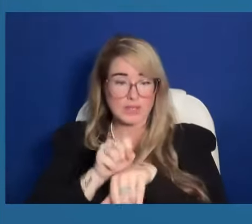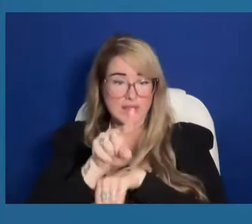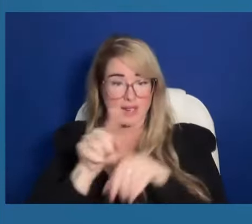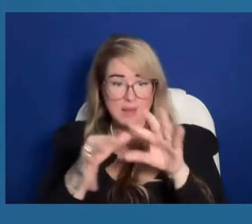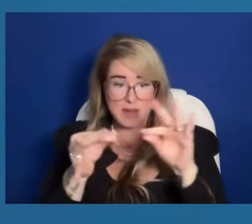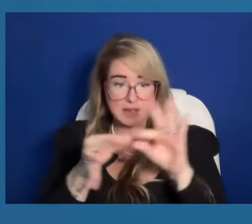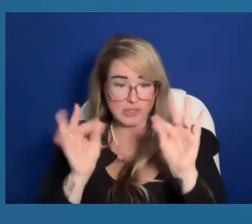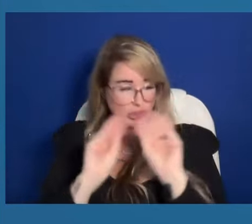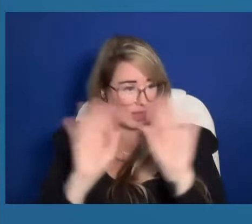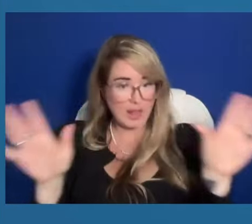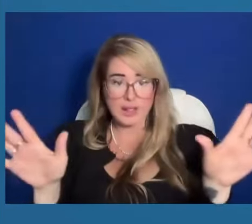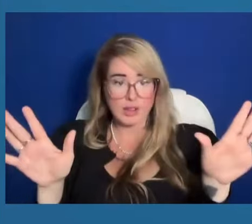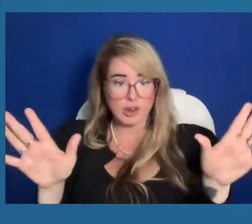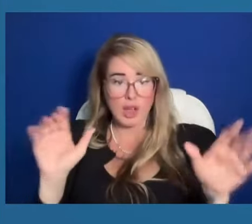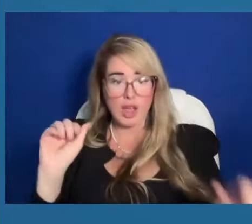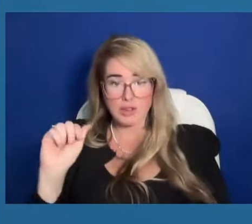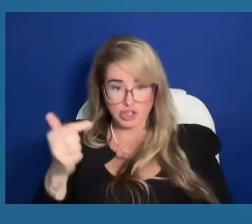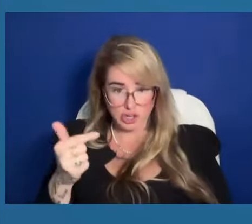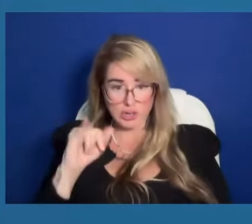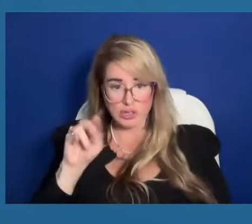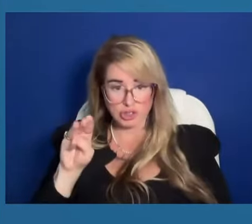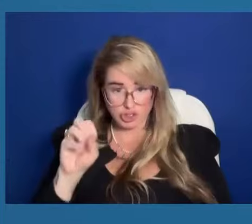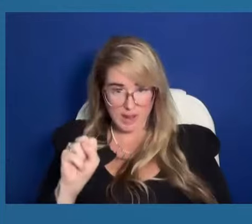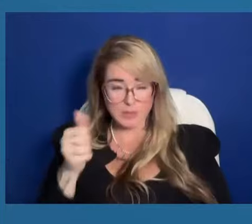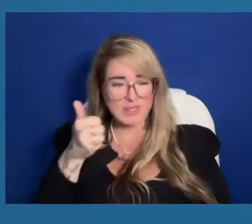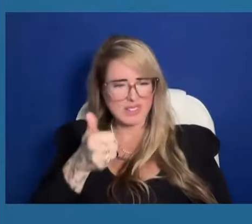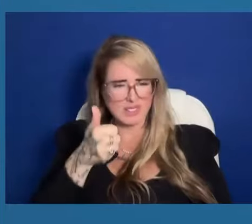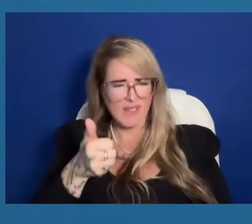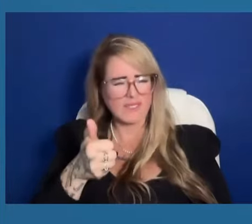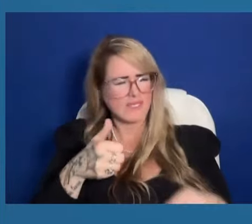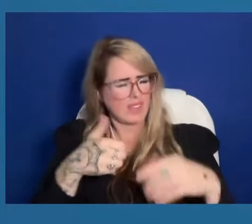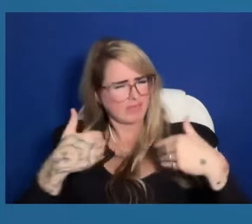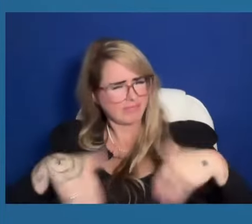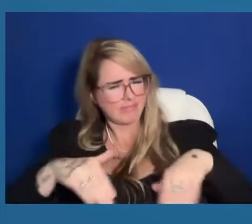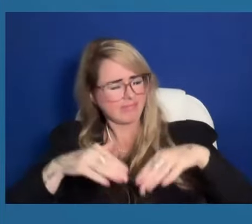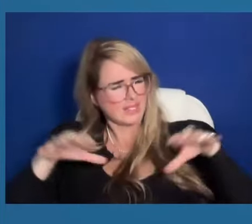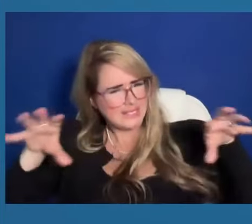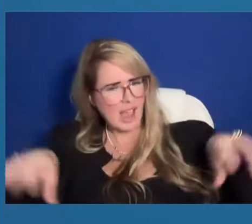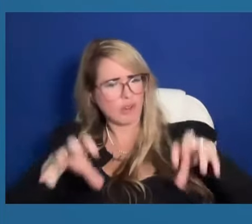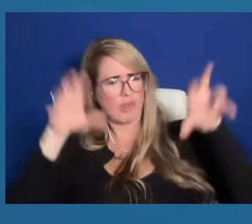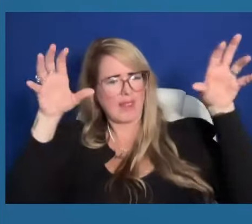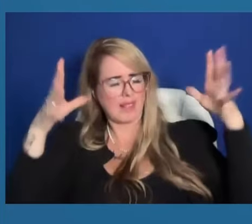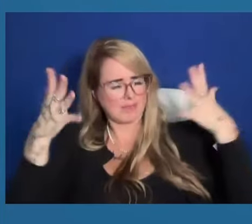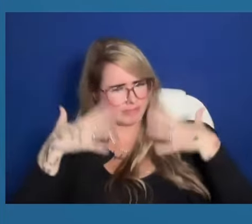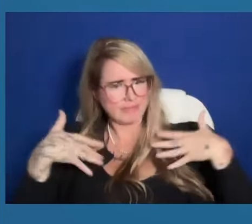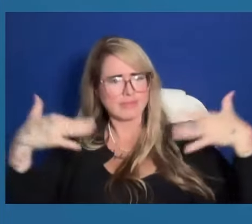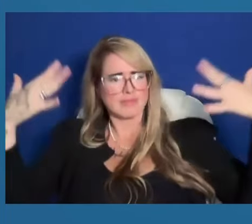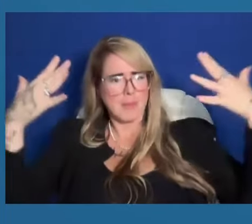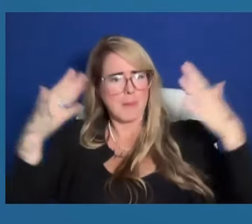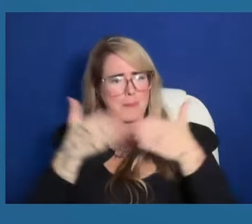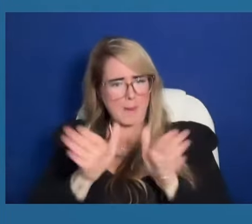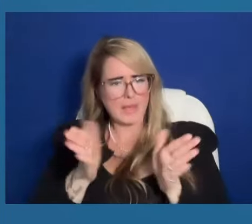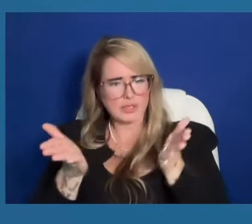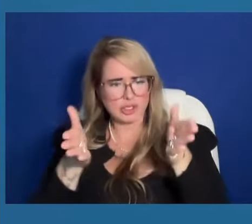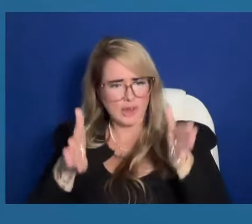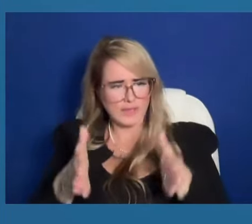clear. Attorney General James is a decorated public servant. She has served with